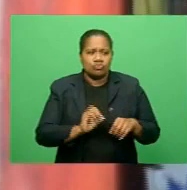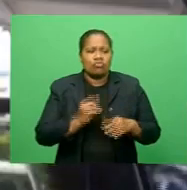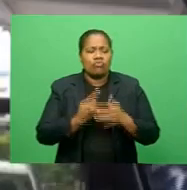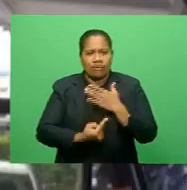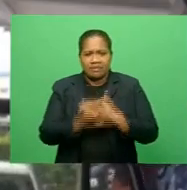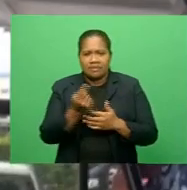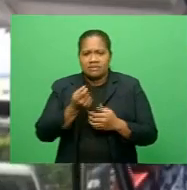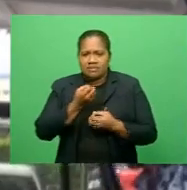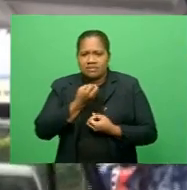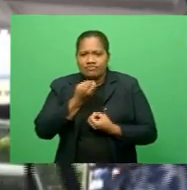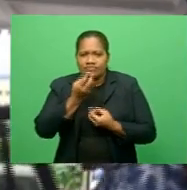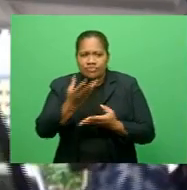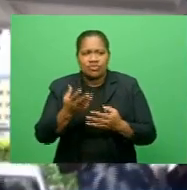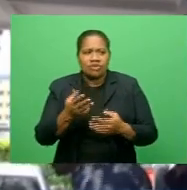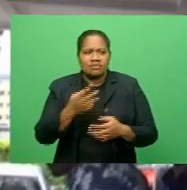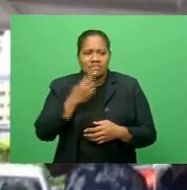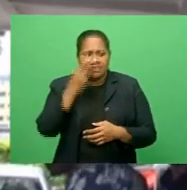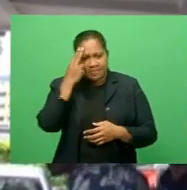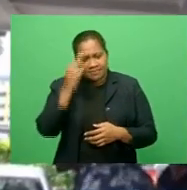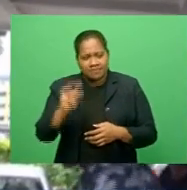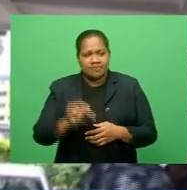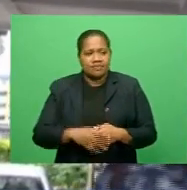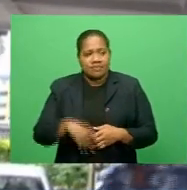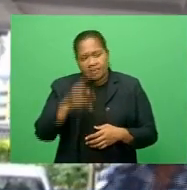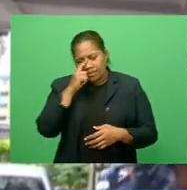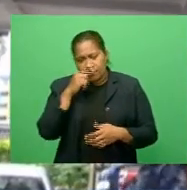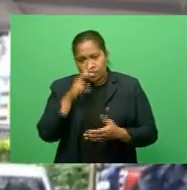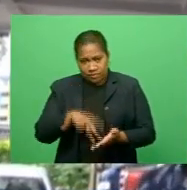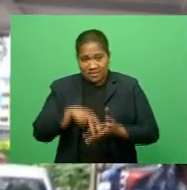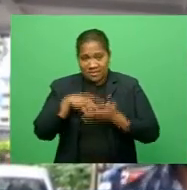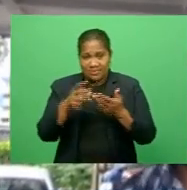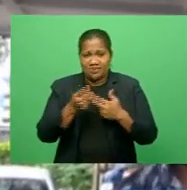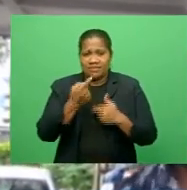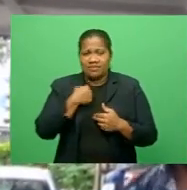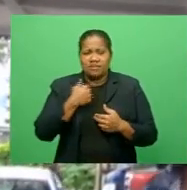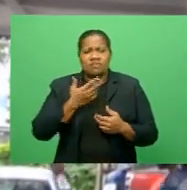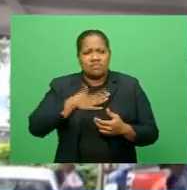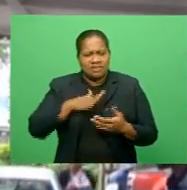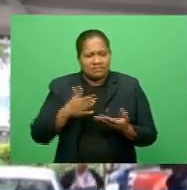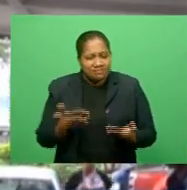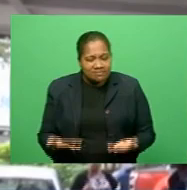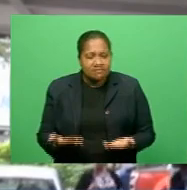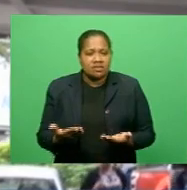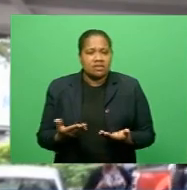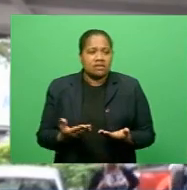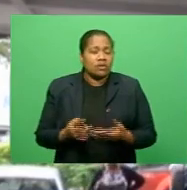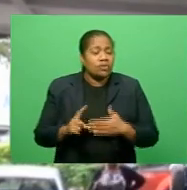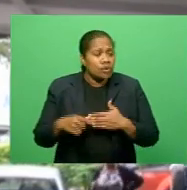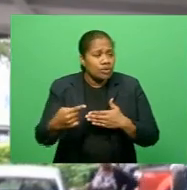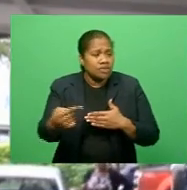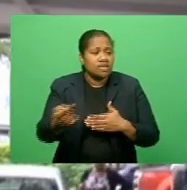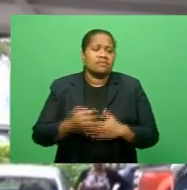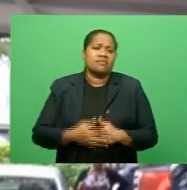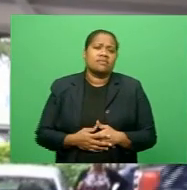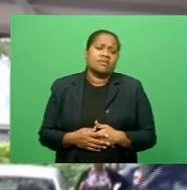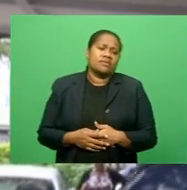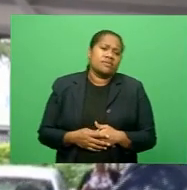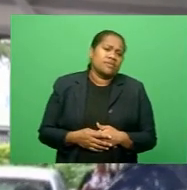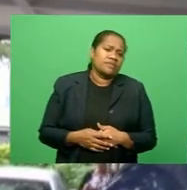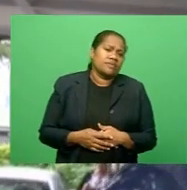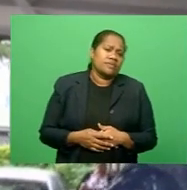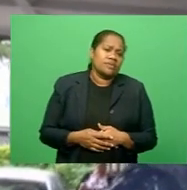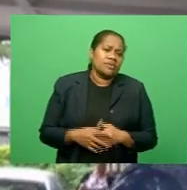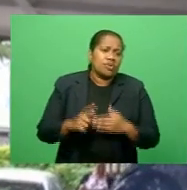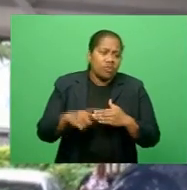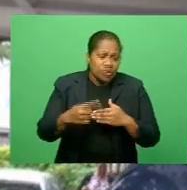day. The people who stand with me may want to form a new party and continue to champion the